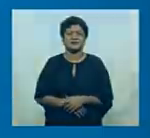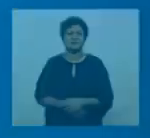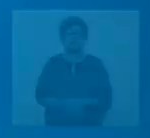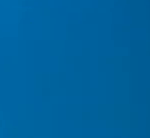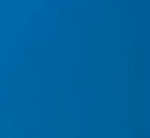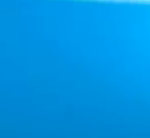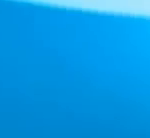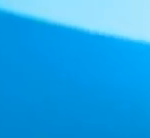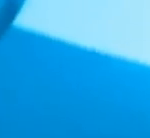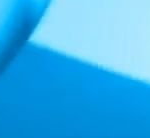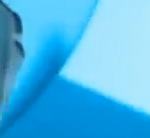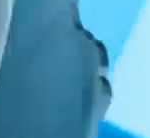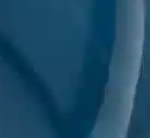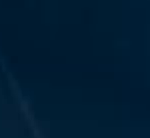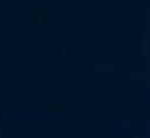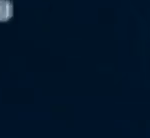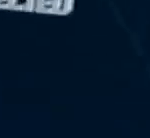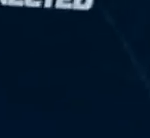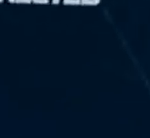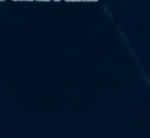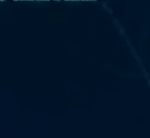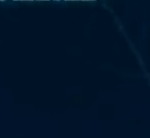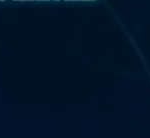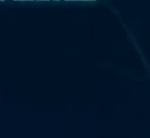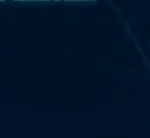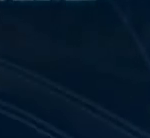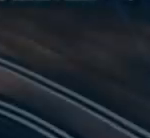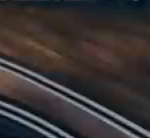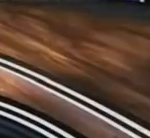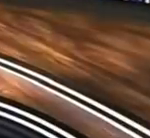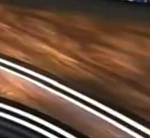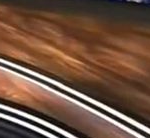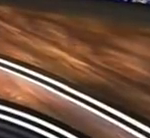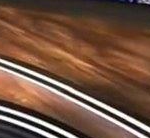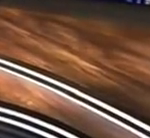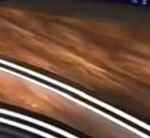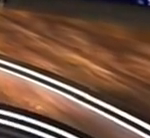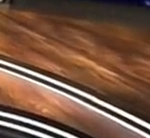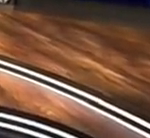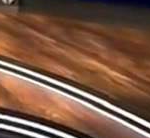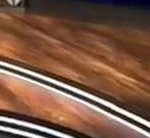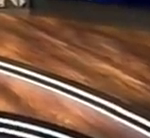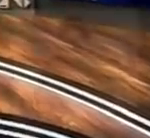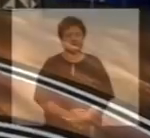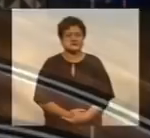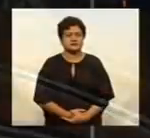From the studios of FBC Suba, Edwin Nunn.